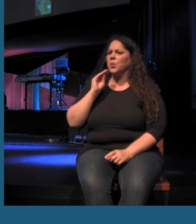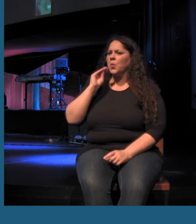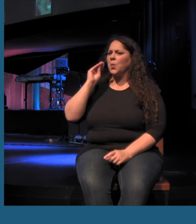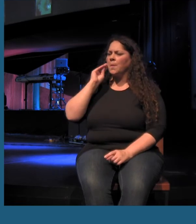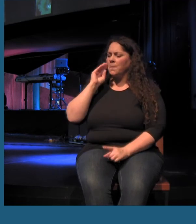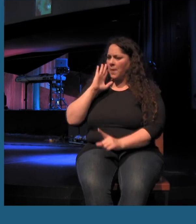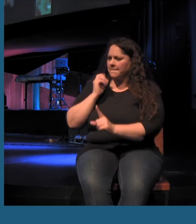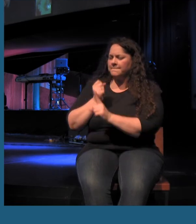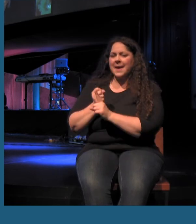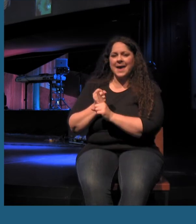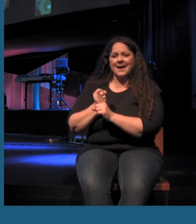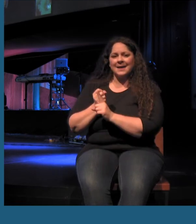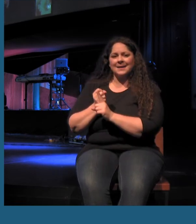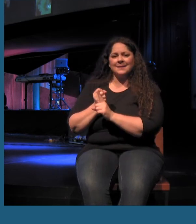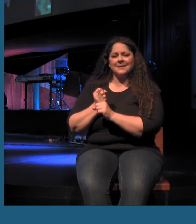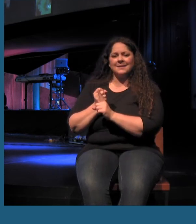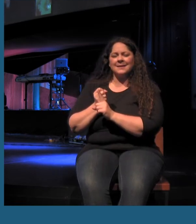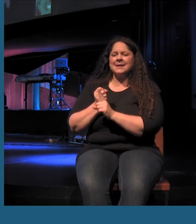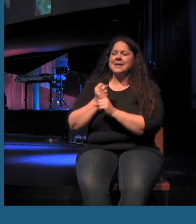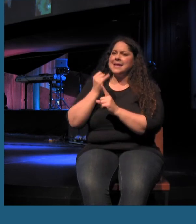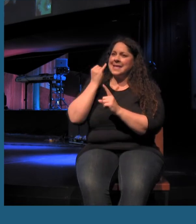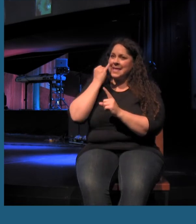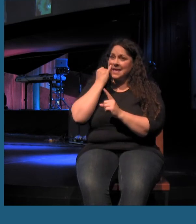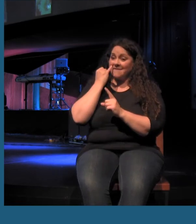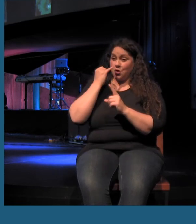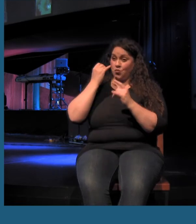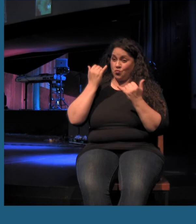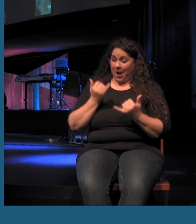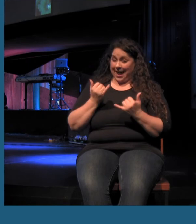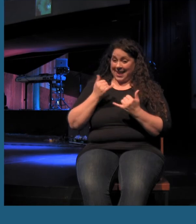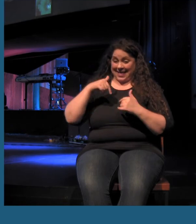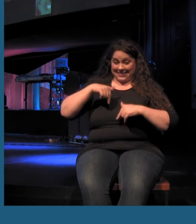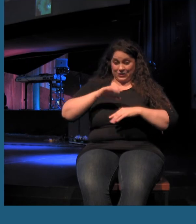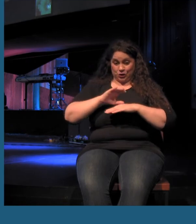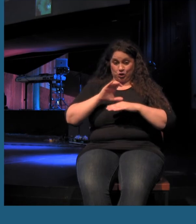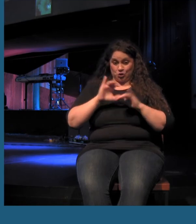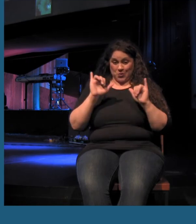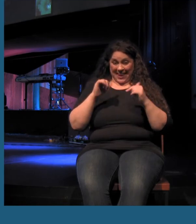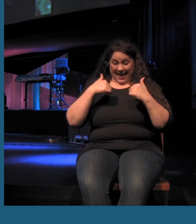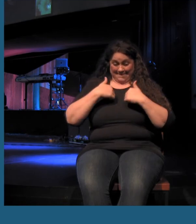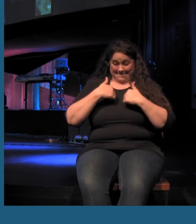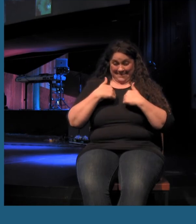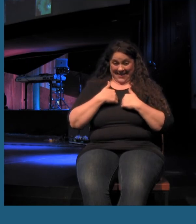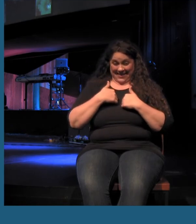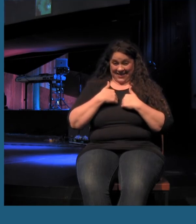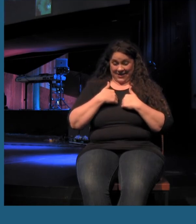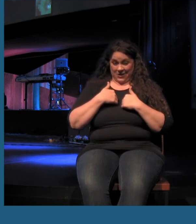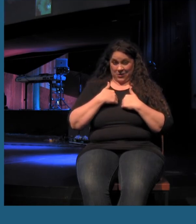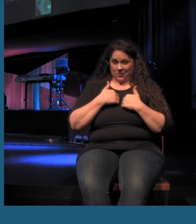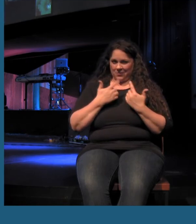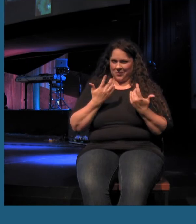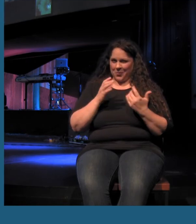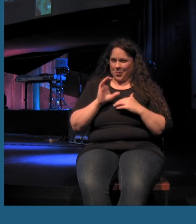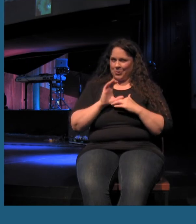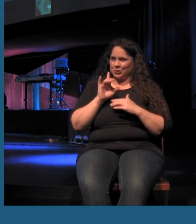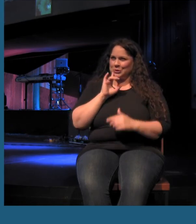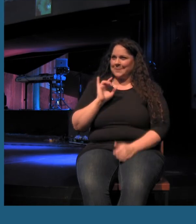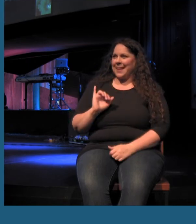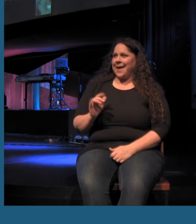If every person in our church were just like me, what kind of church would this be? See, I just love our